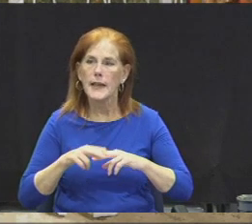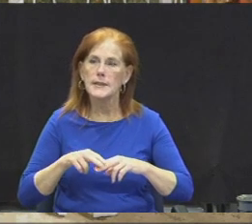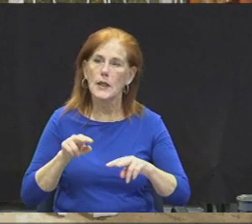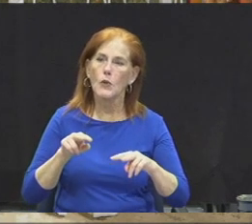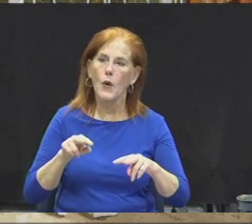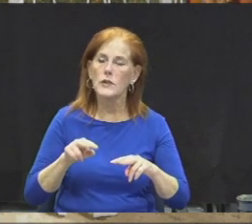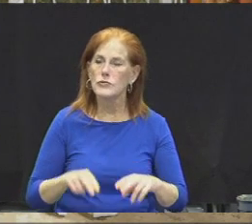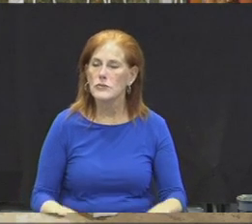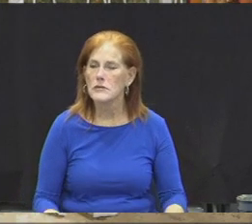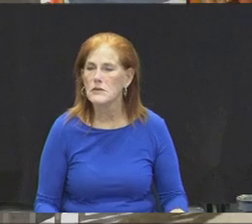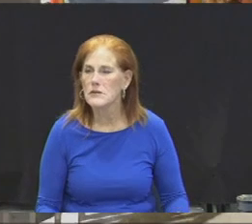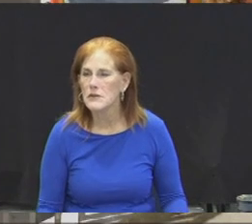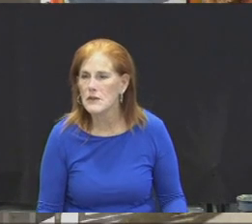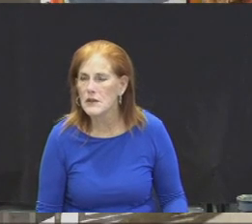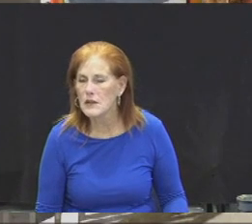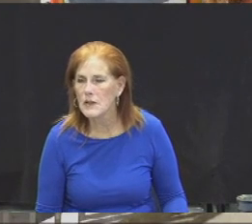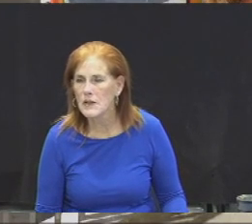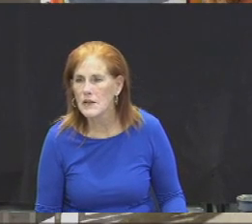action.